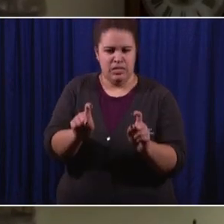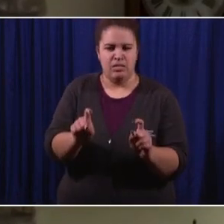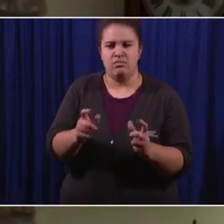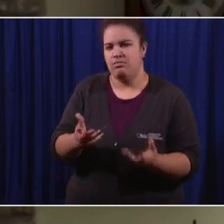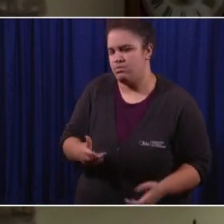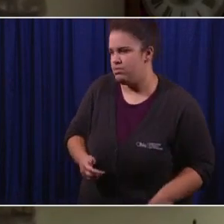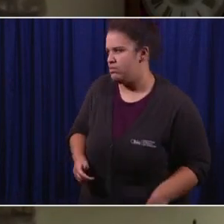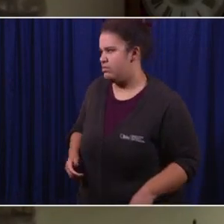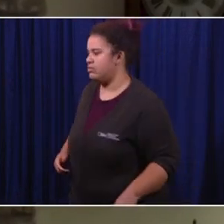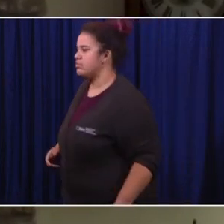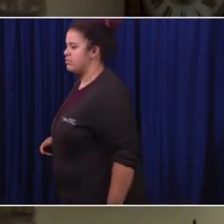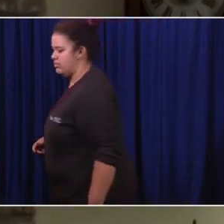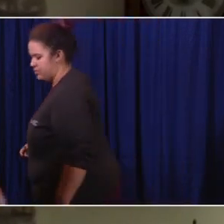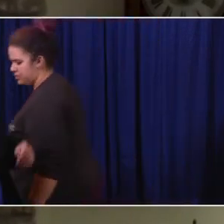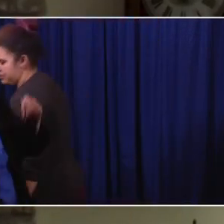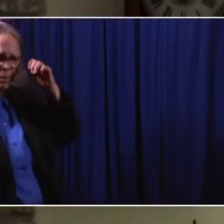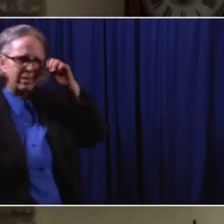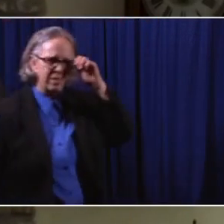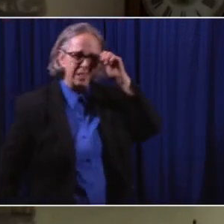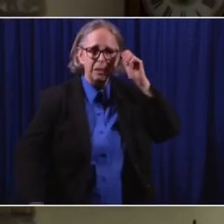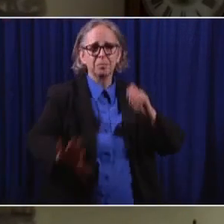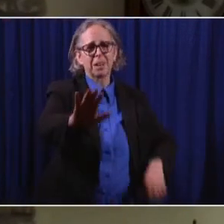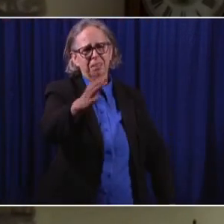question. First of all, this is